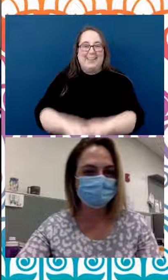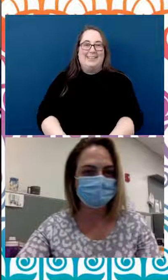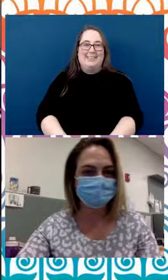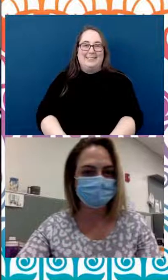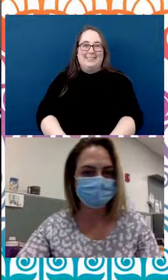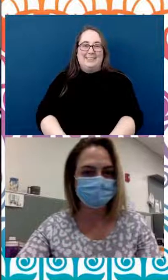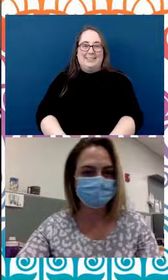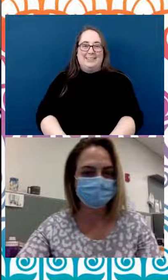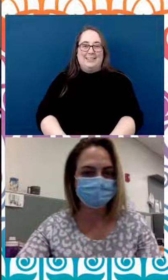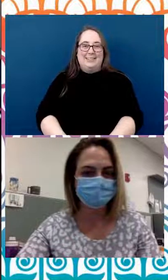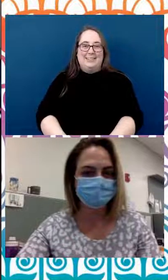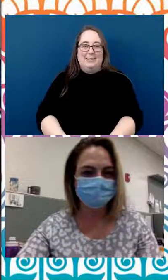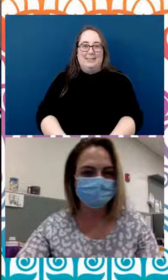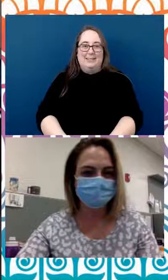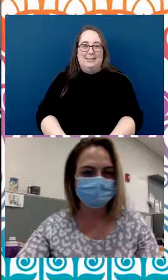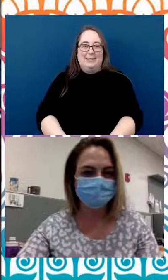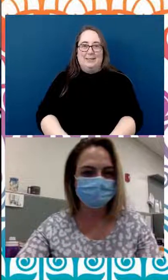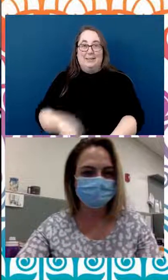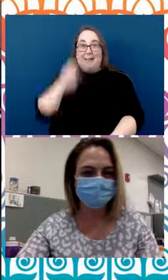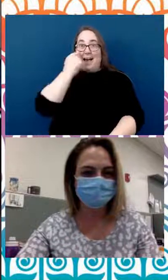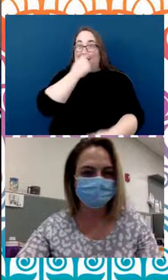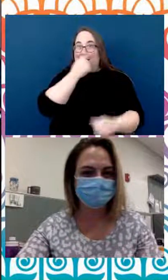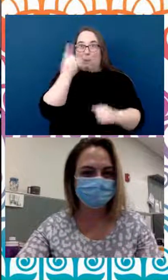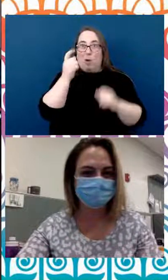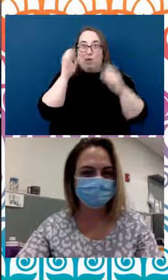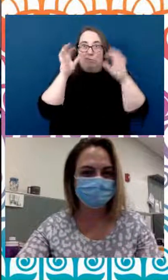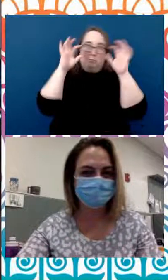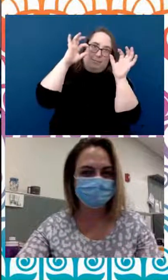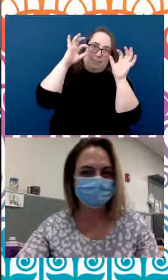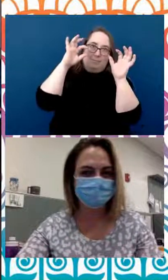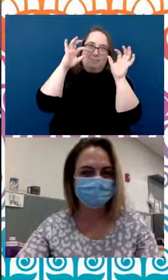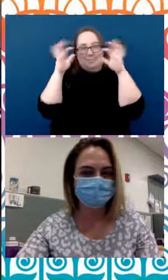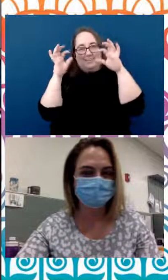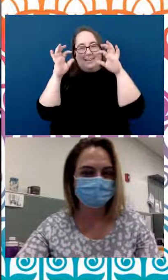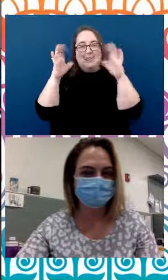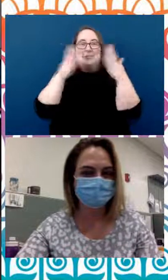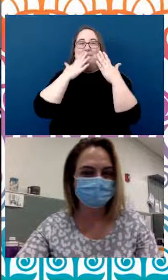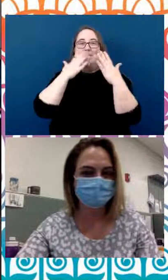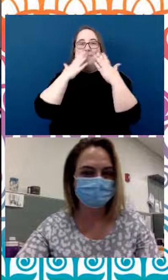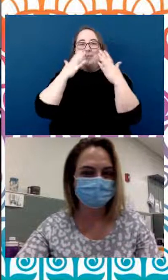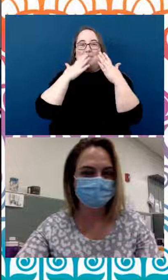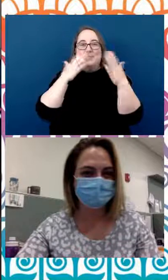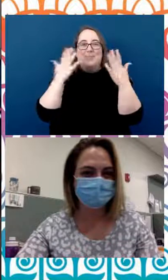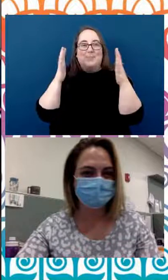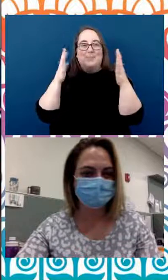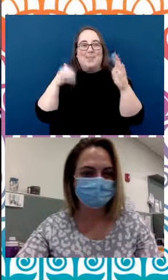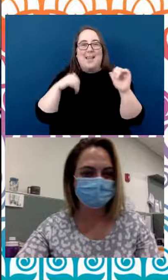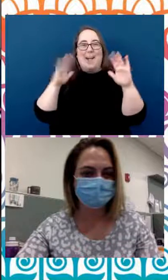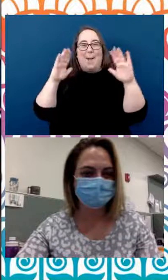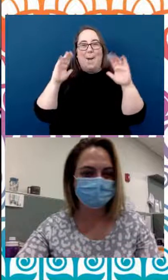There's one of the eyes are kind of crooked. All right, you guys. Thank you, and I hope to